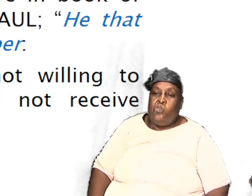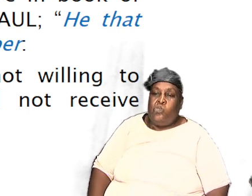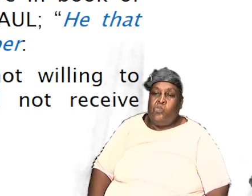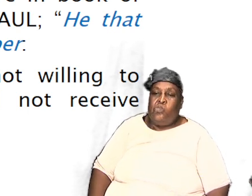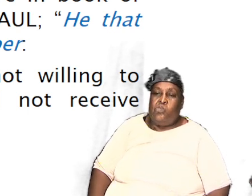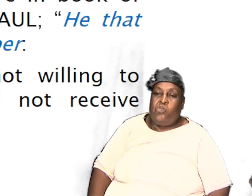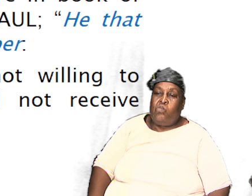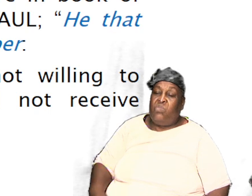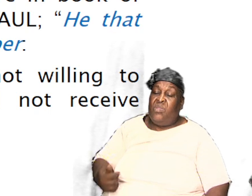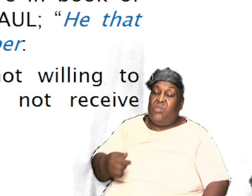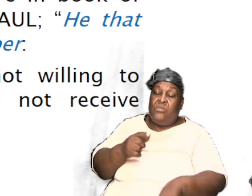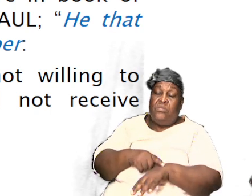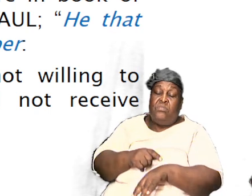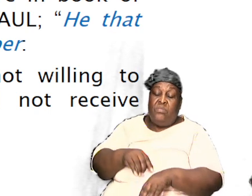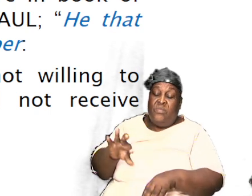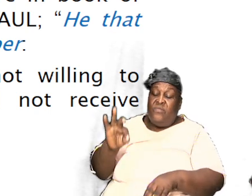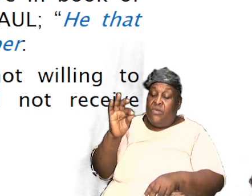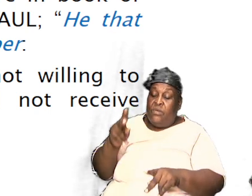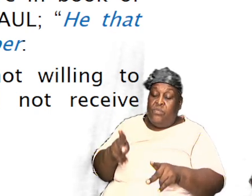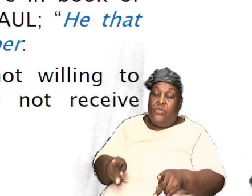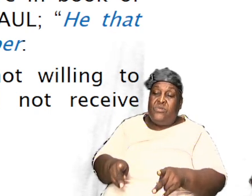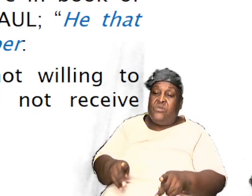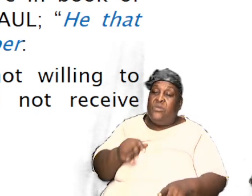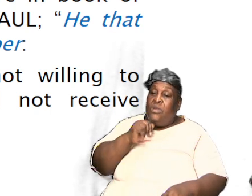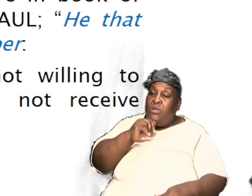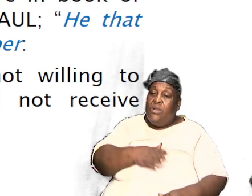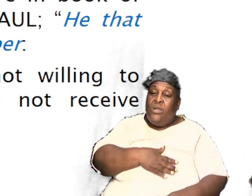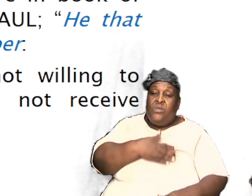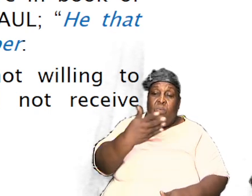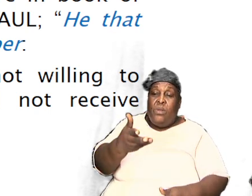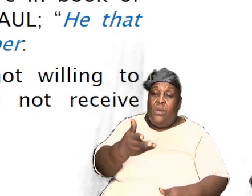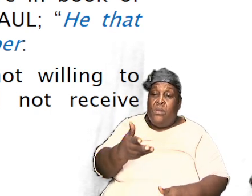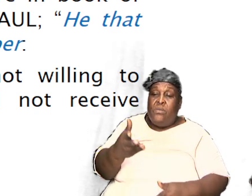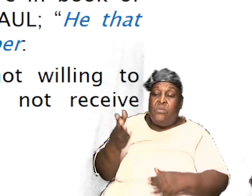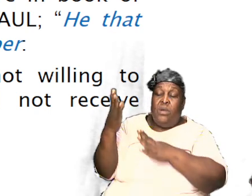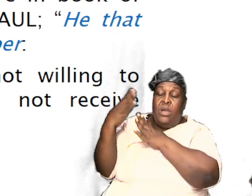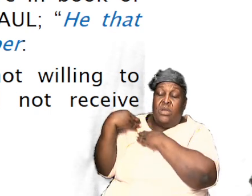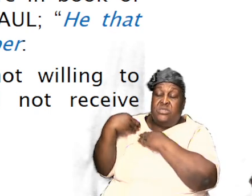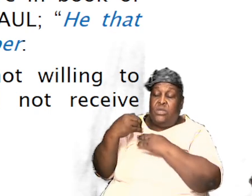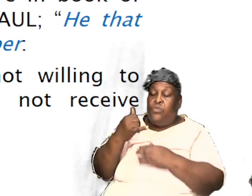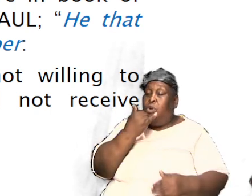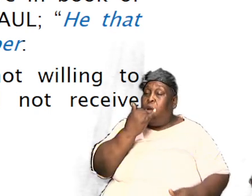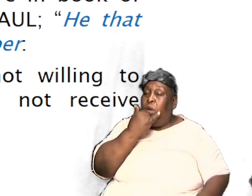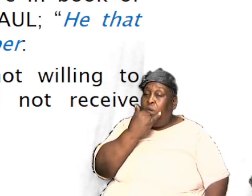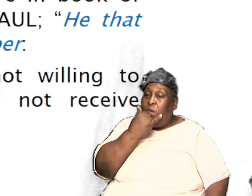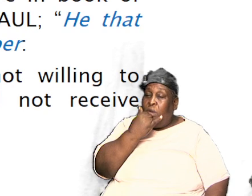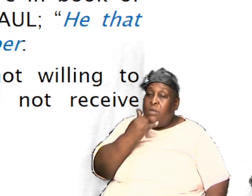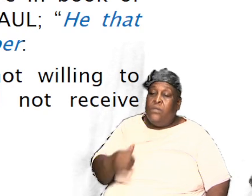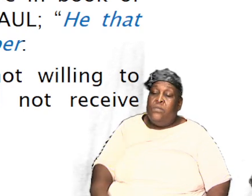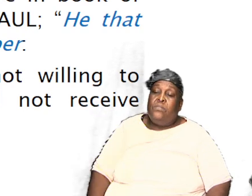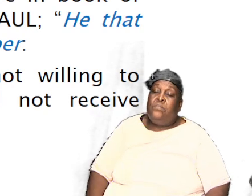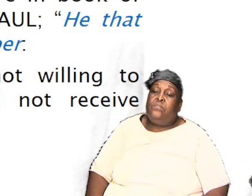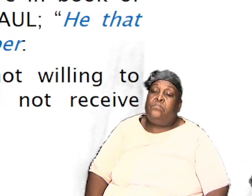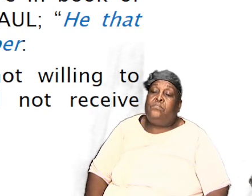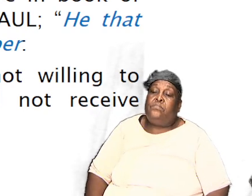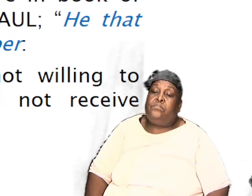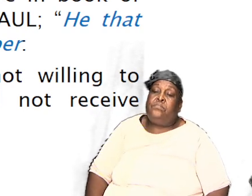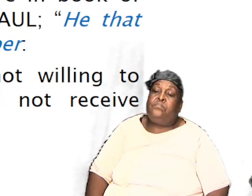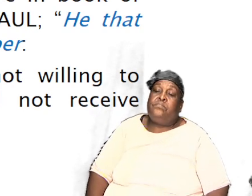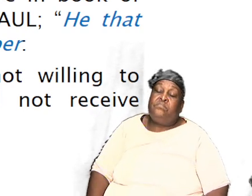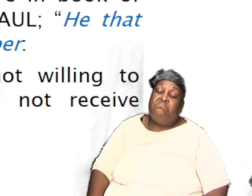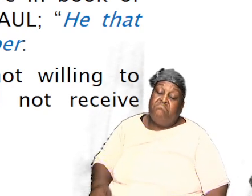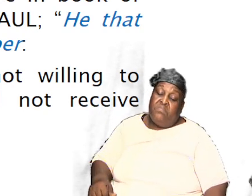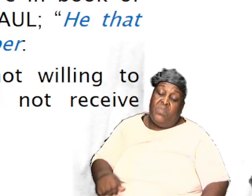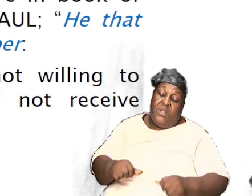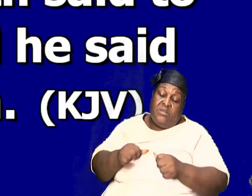16 to 20. Anytime you find a person not willing to accept your wrong, mark that person. See